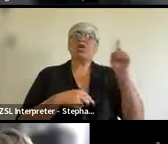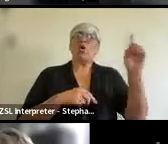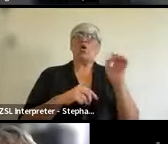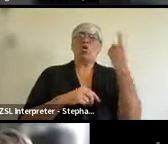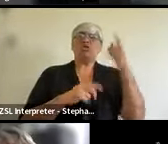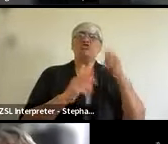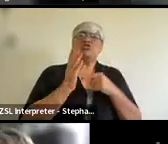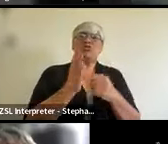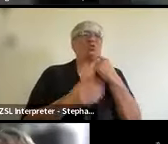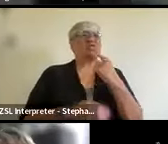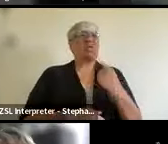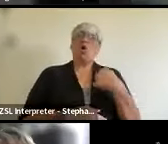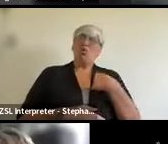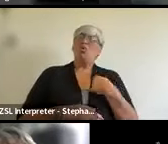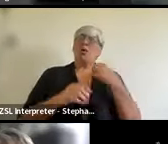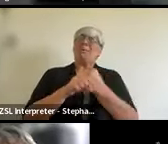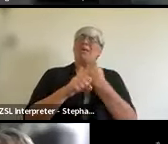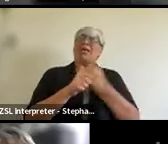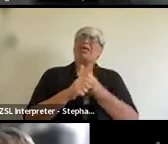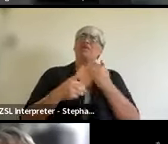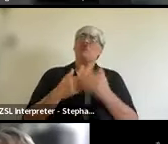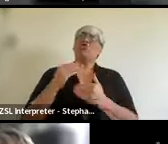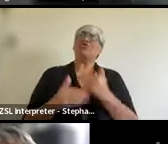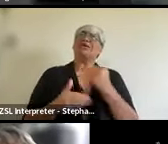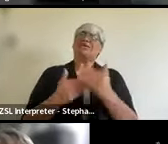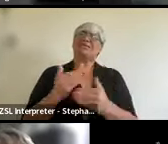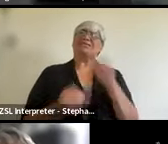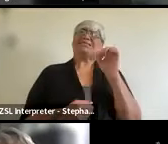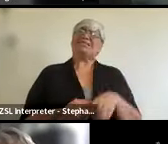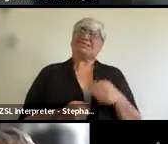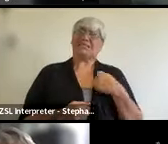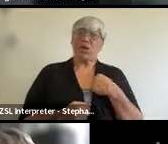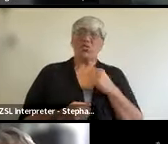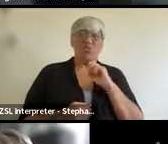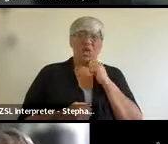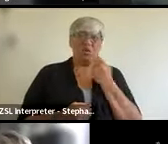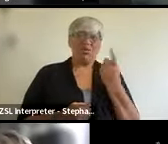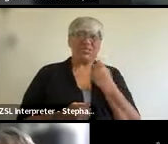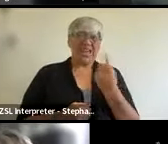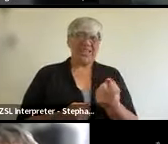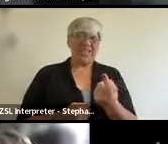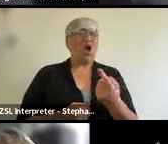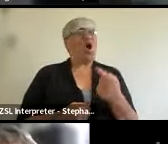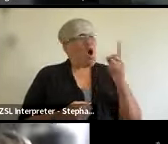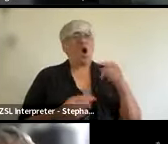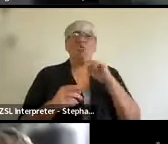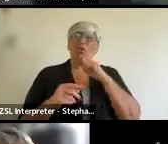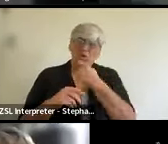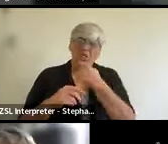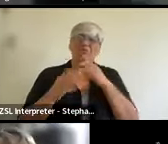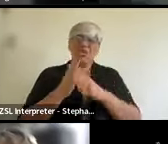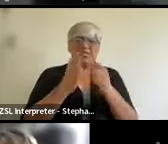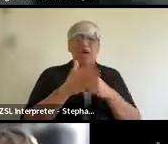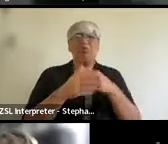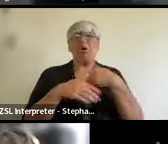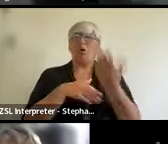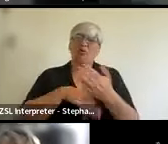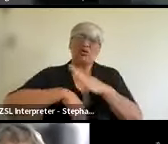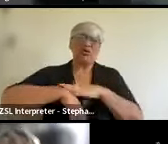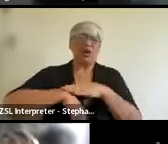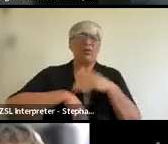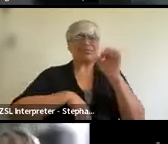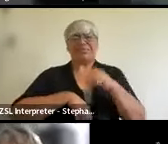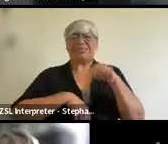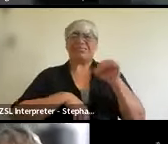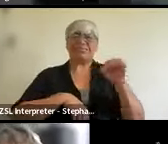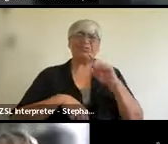making progress. And they will get round to fixing these issues, but